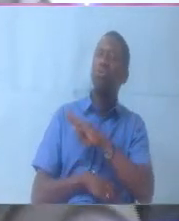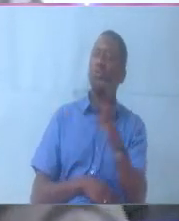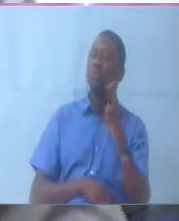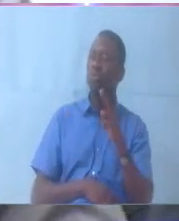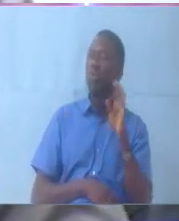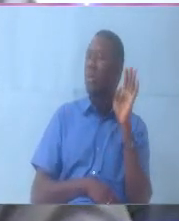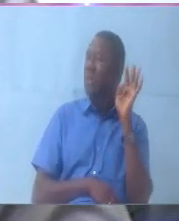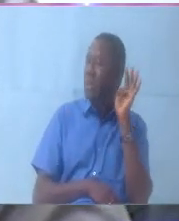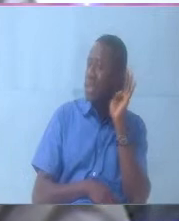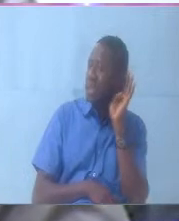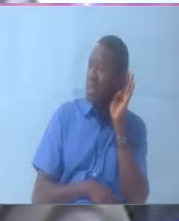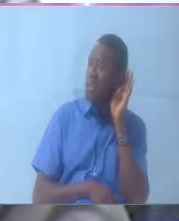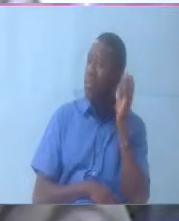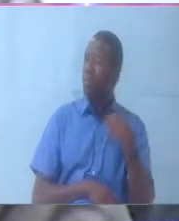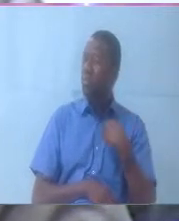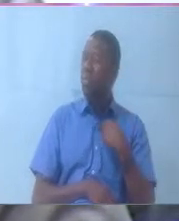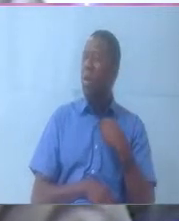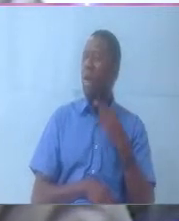approach.